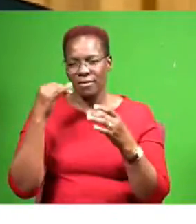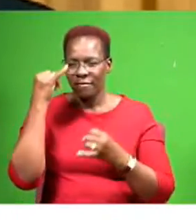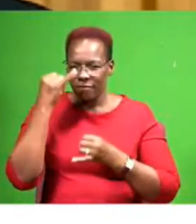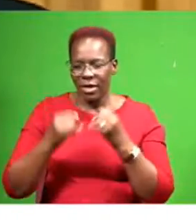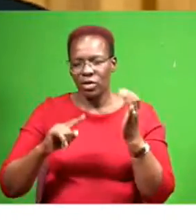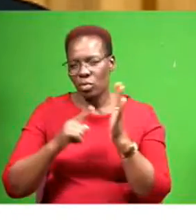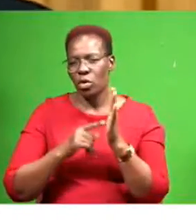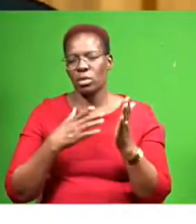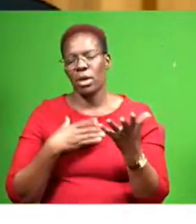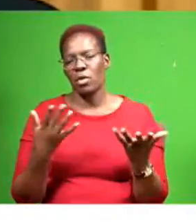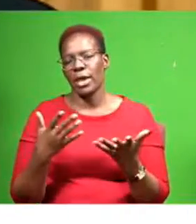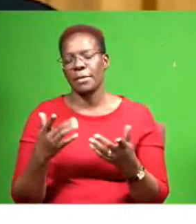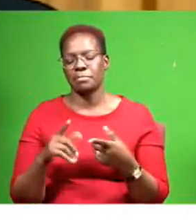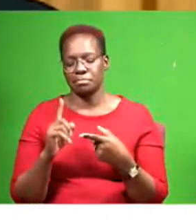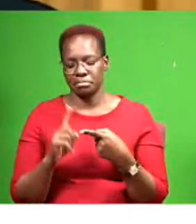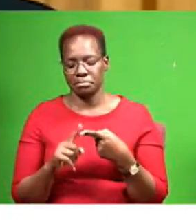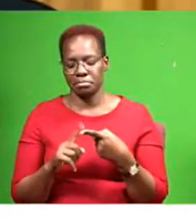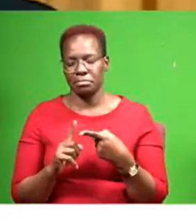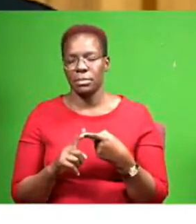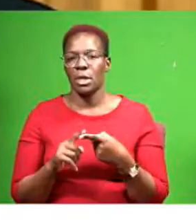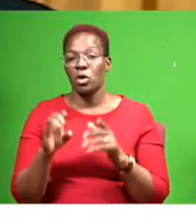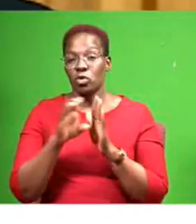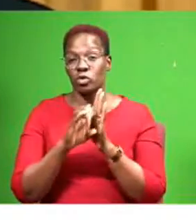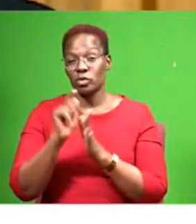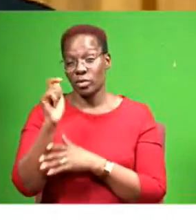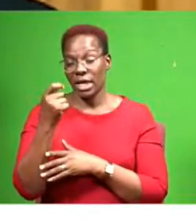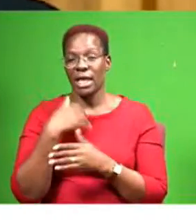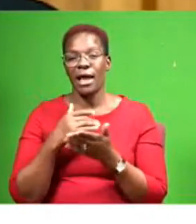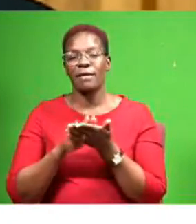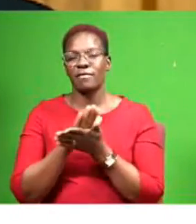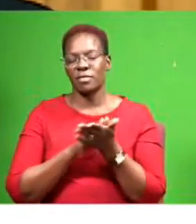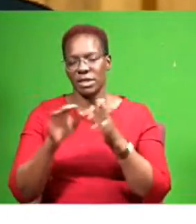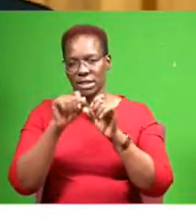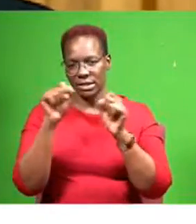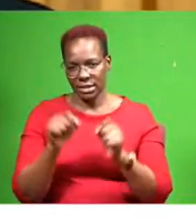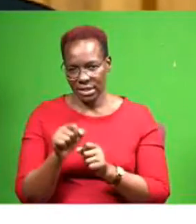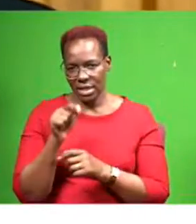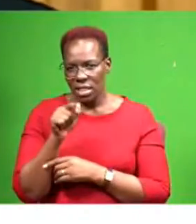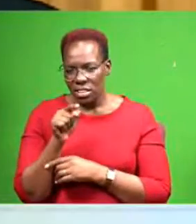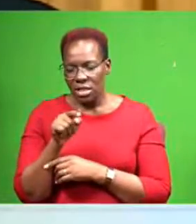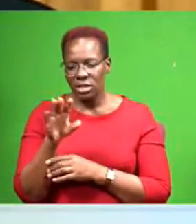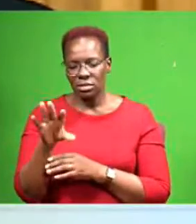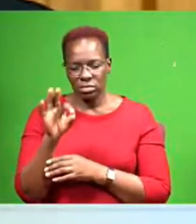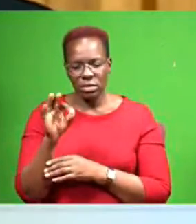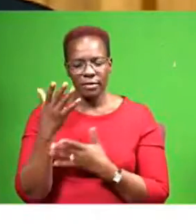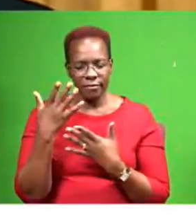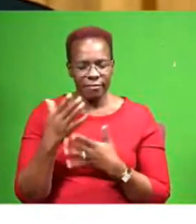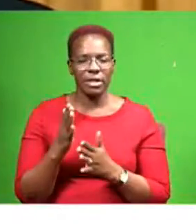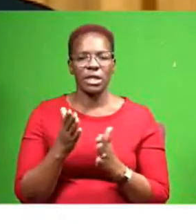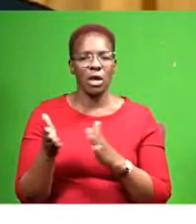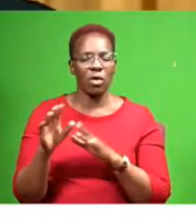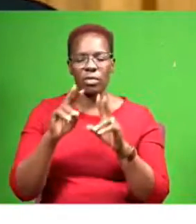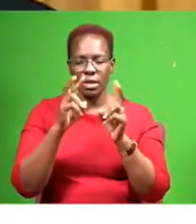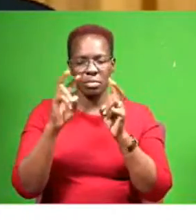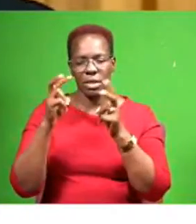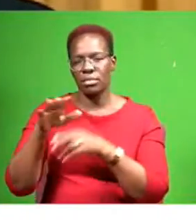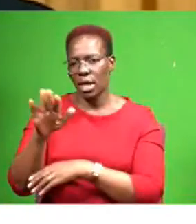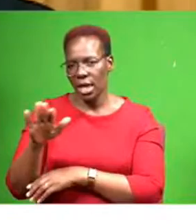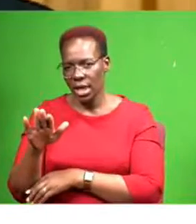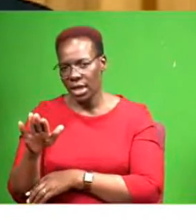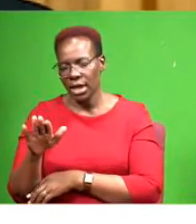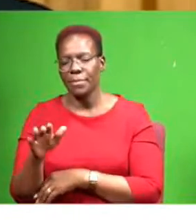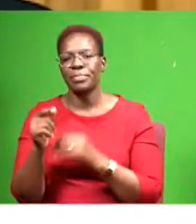is, first, that the Constitution of Kenya has a basic structure which has been identified by way of thematic areas in